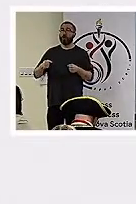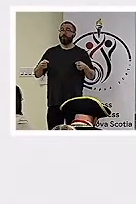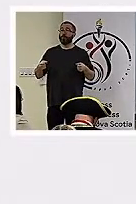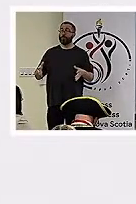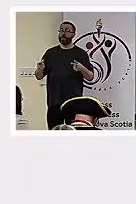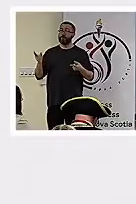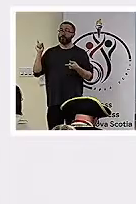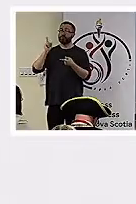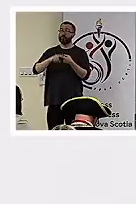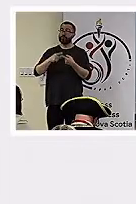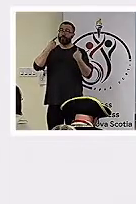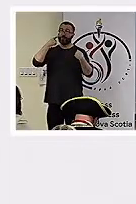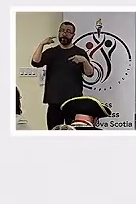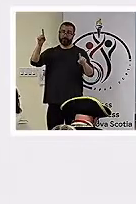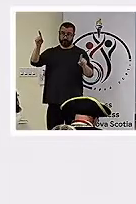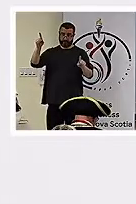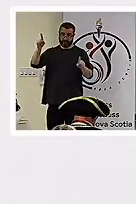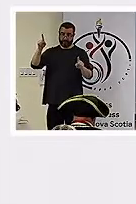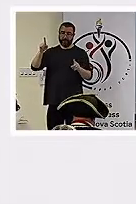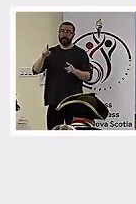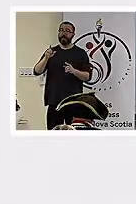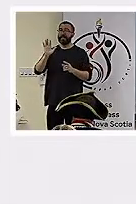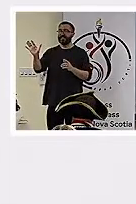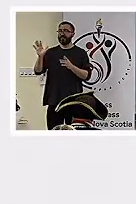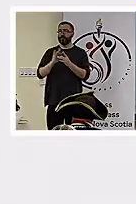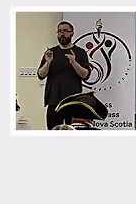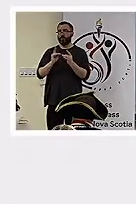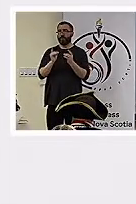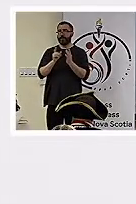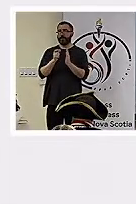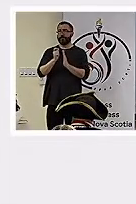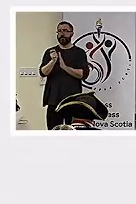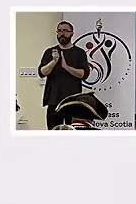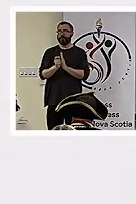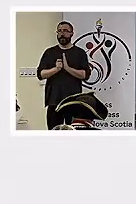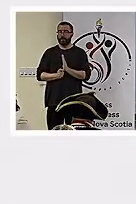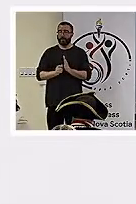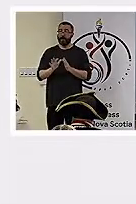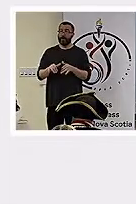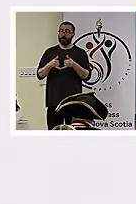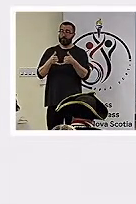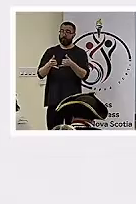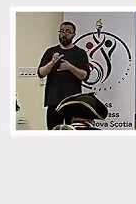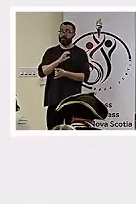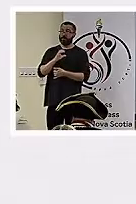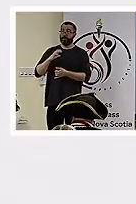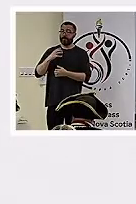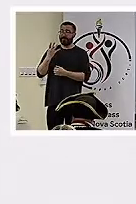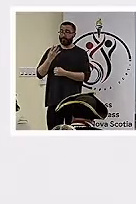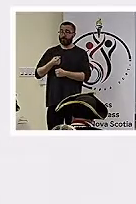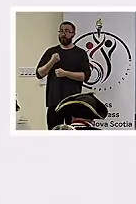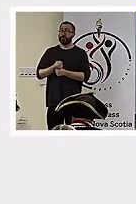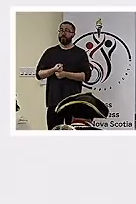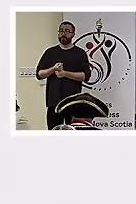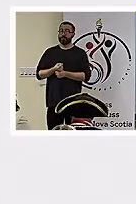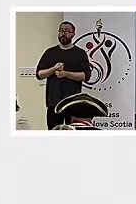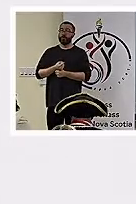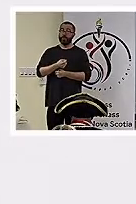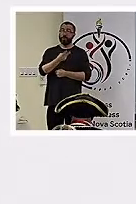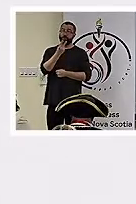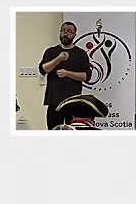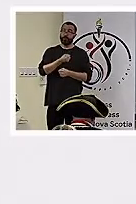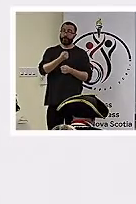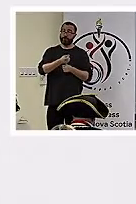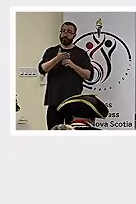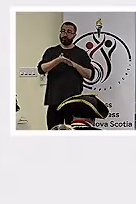his struggle and their overcoming. A member of the awards committee for 4 years, 2 of those as chair,